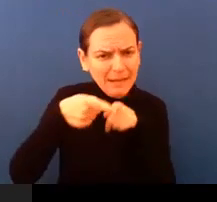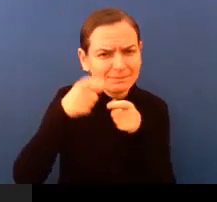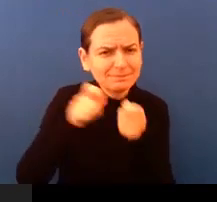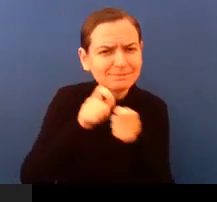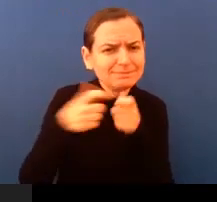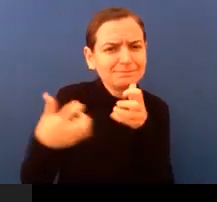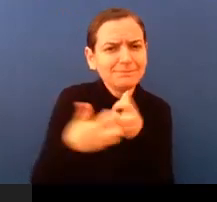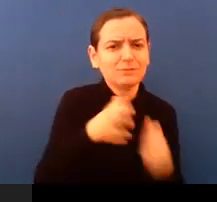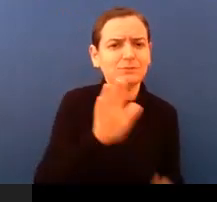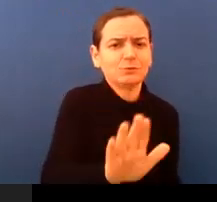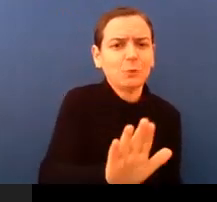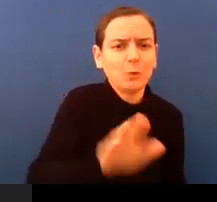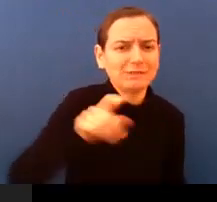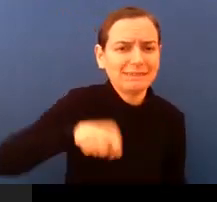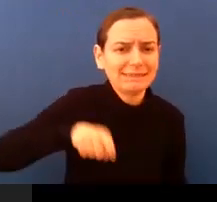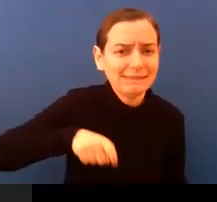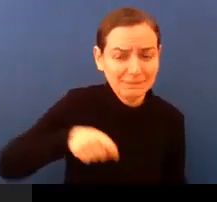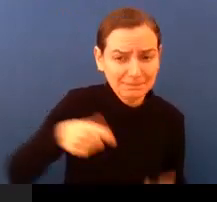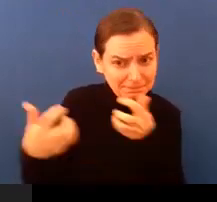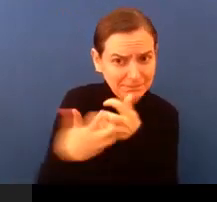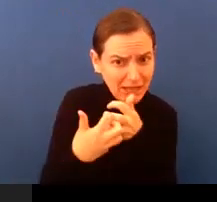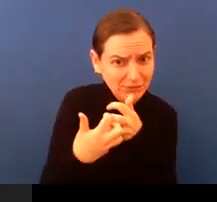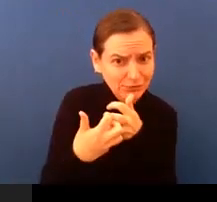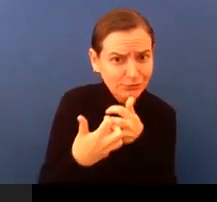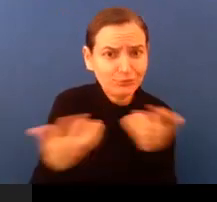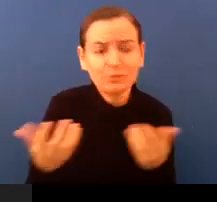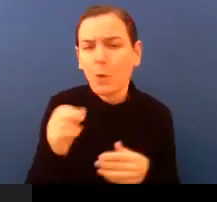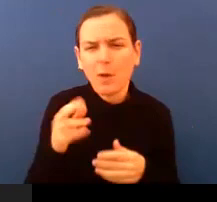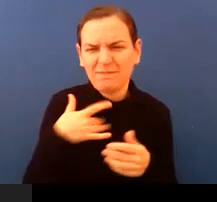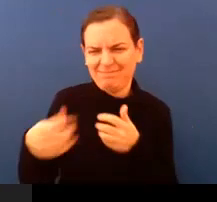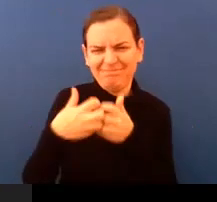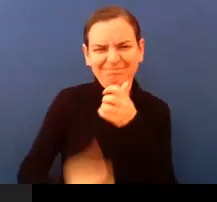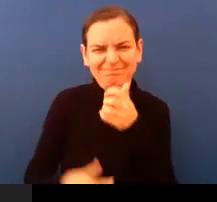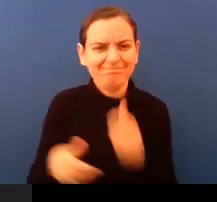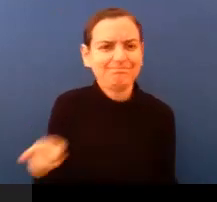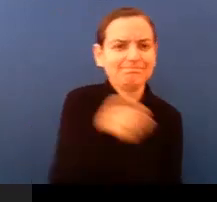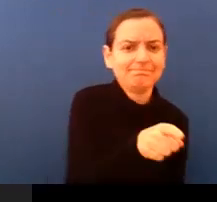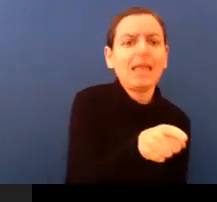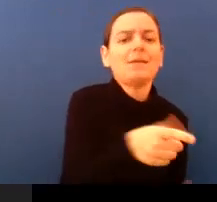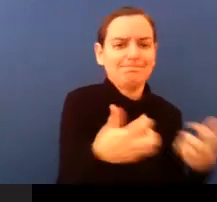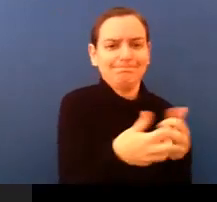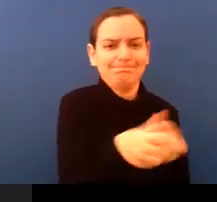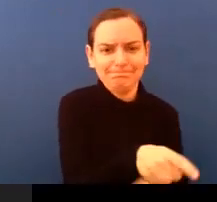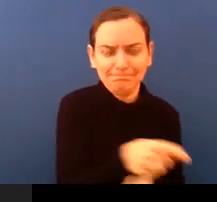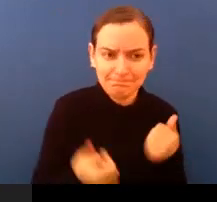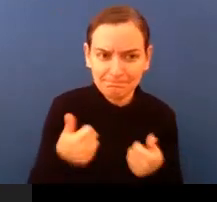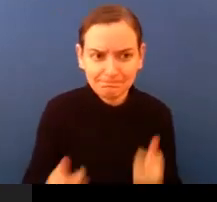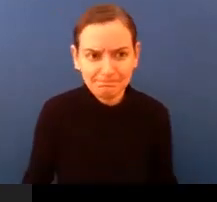and they may be able to adapt the program to meet your other disability, and different